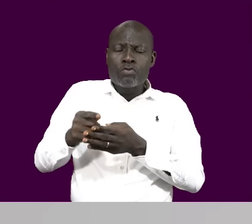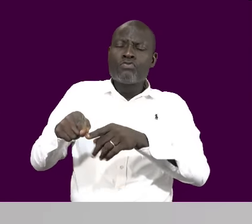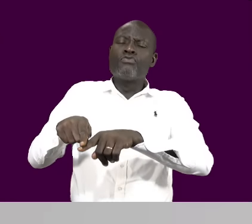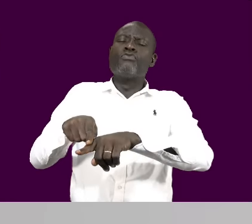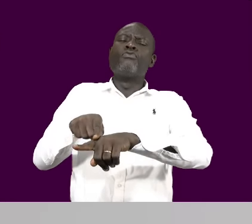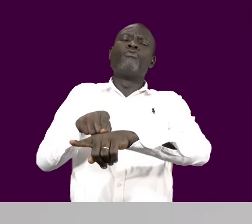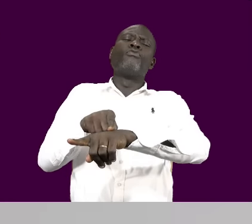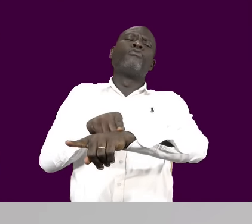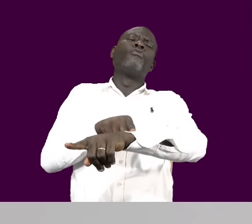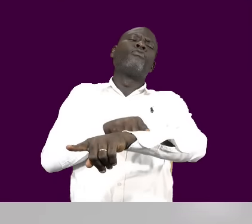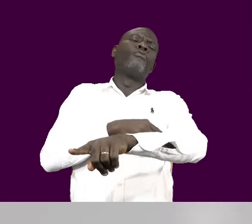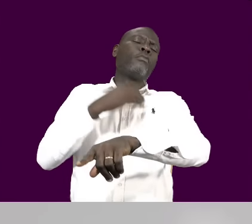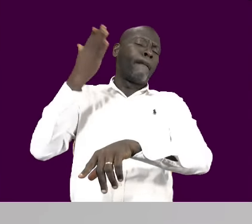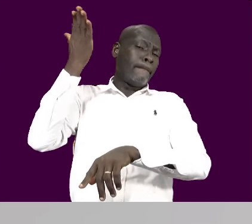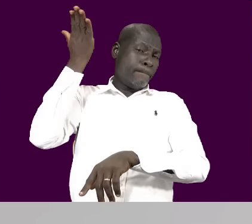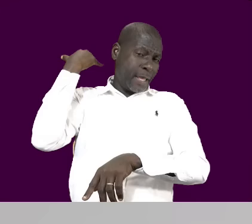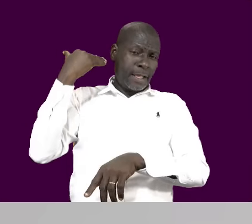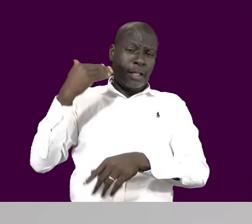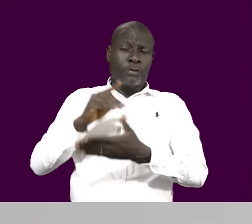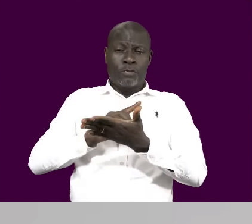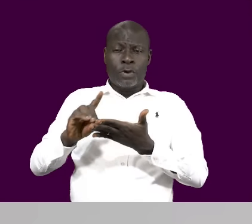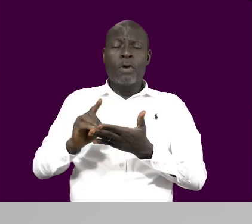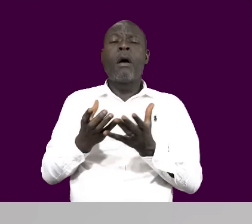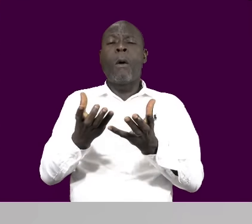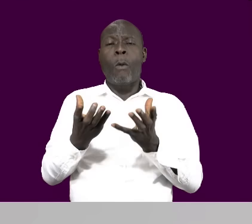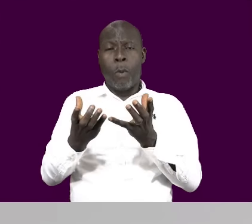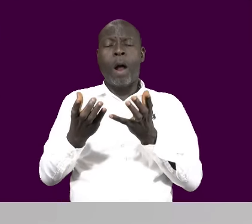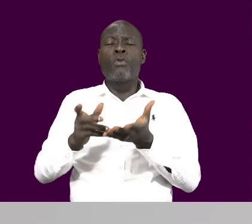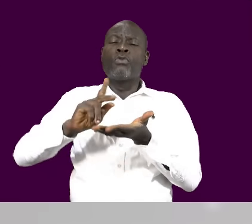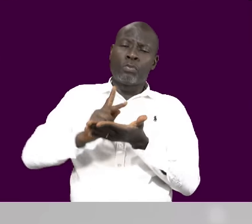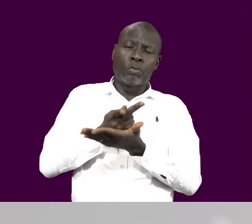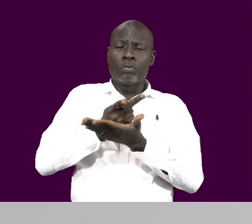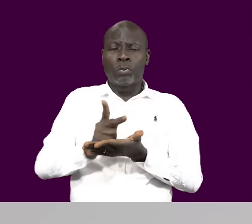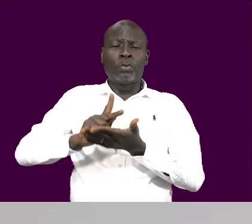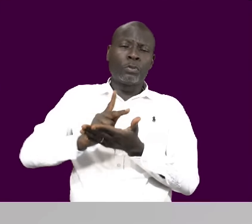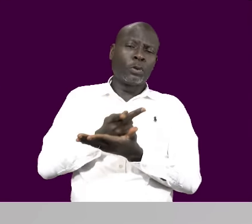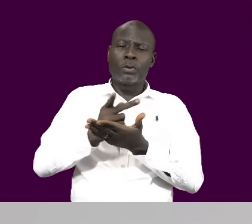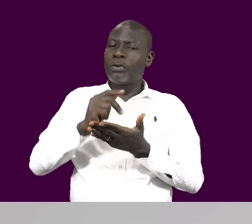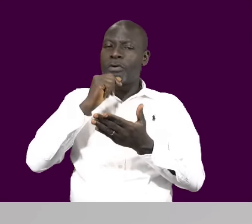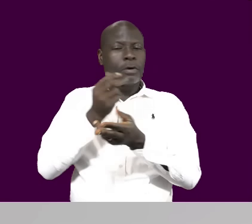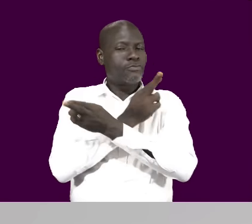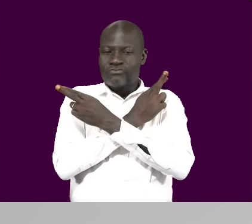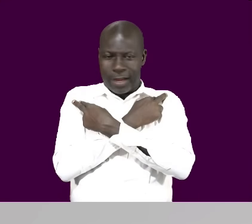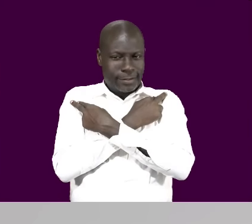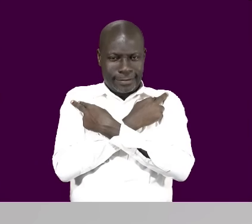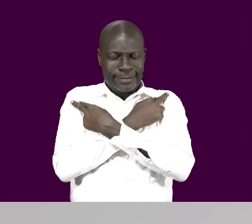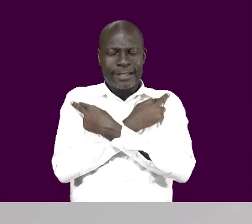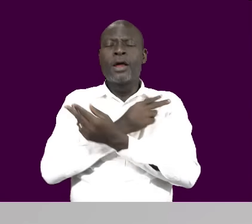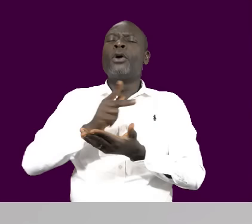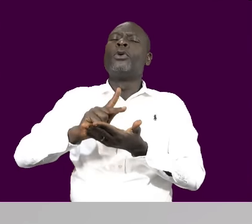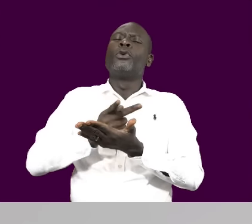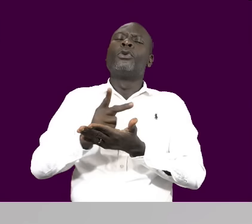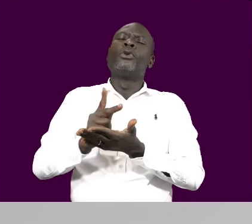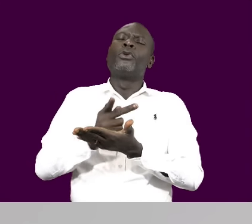wotwe a etwa mu ni mo se onno aduane a onye na home se de